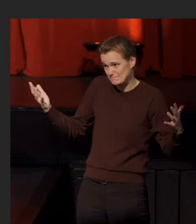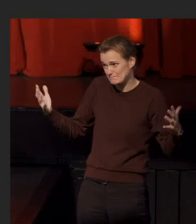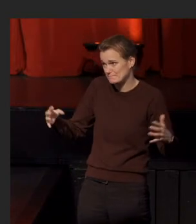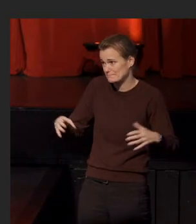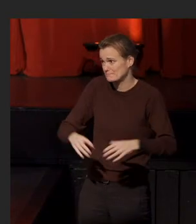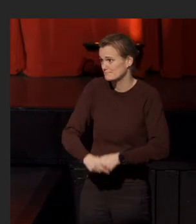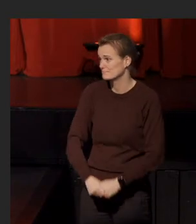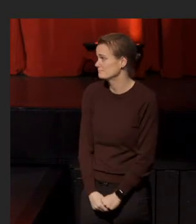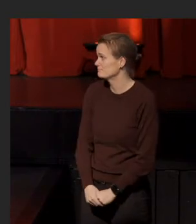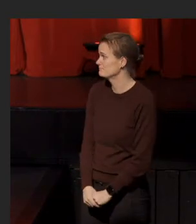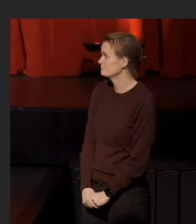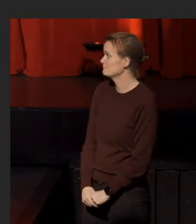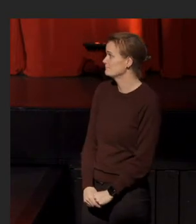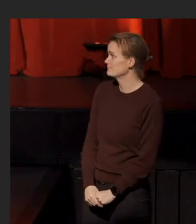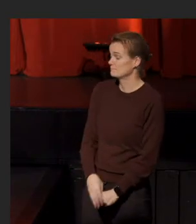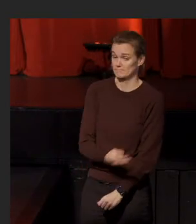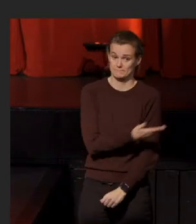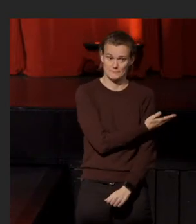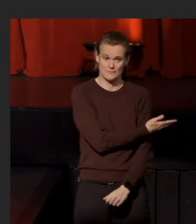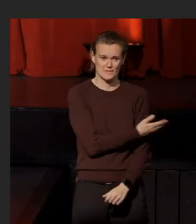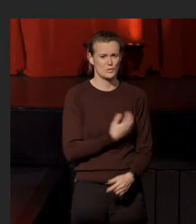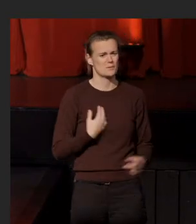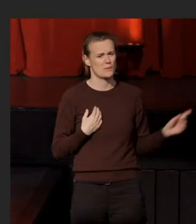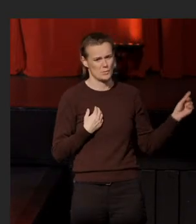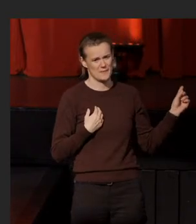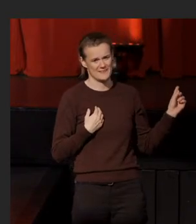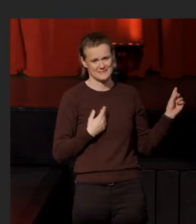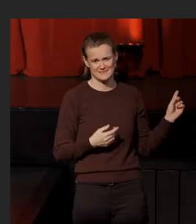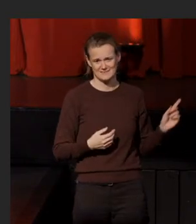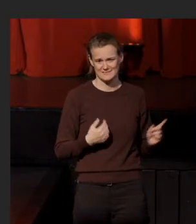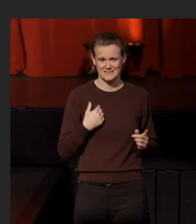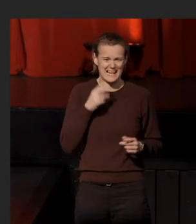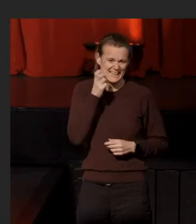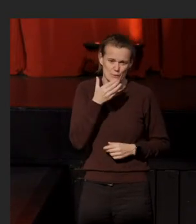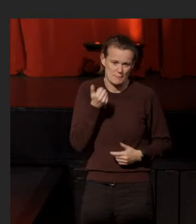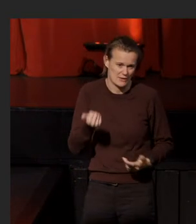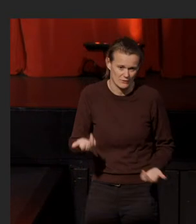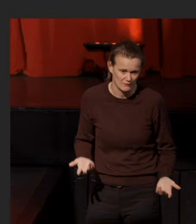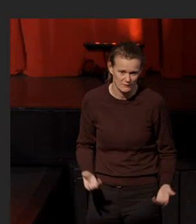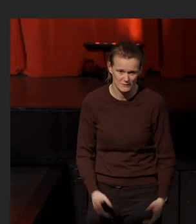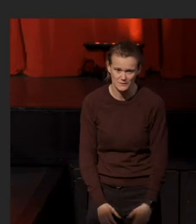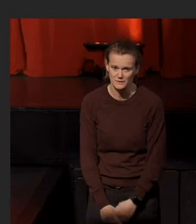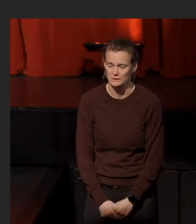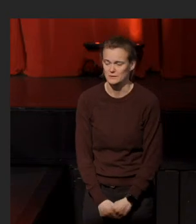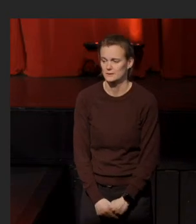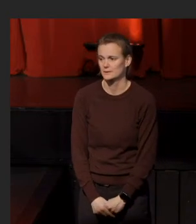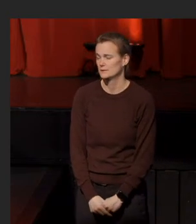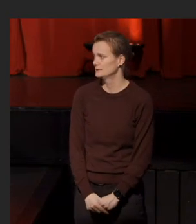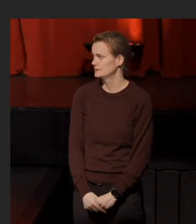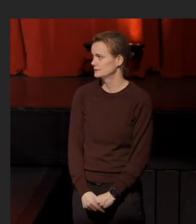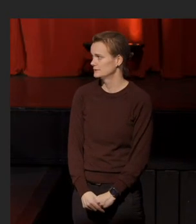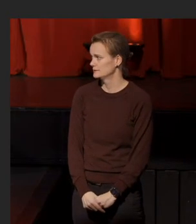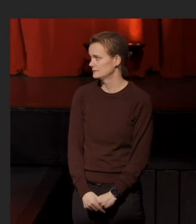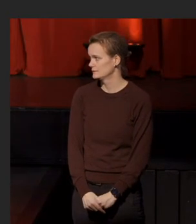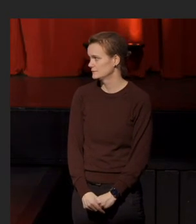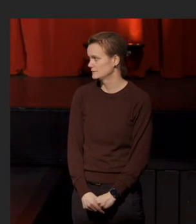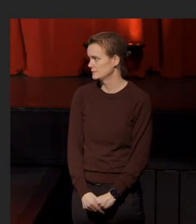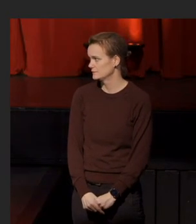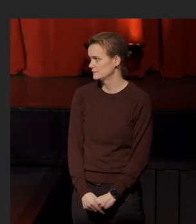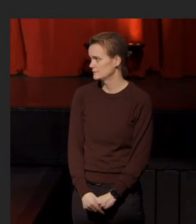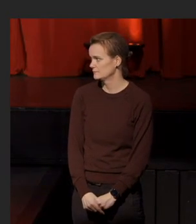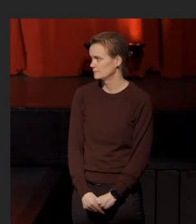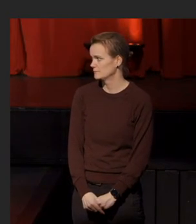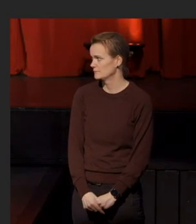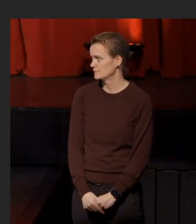Professor Hall-Jamieson, any thoughts about that? Yeah, let me piggyback on the civic